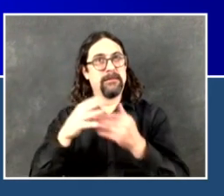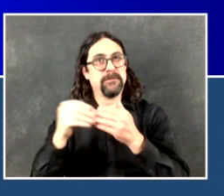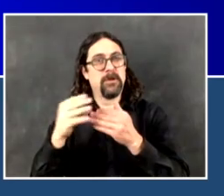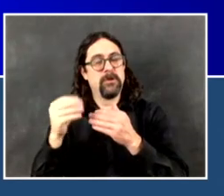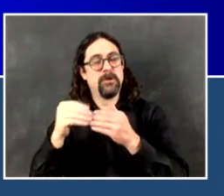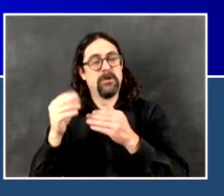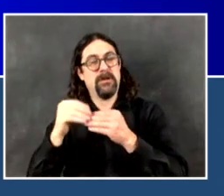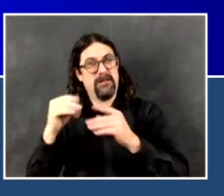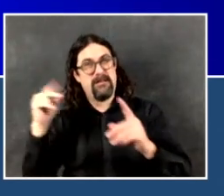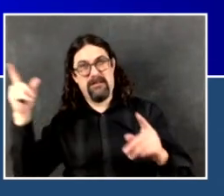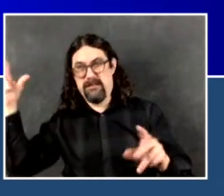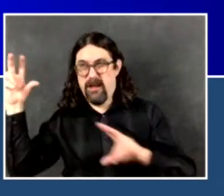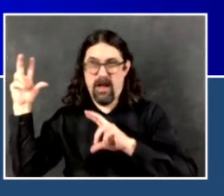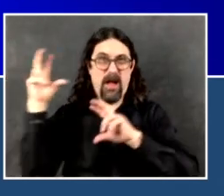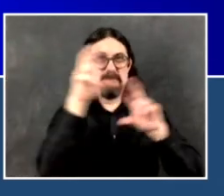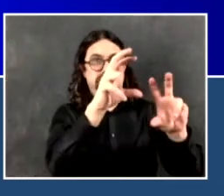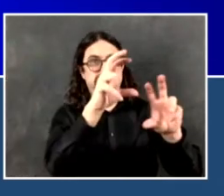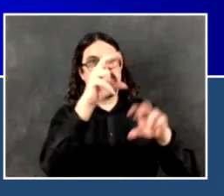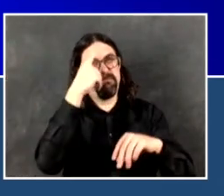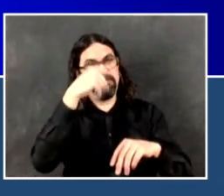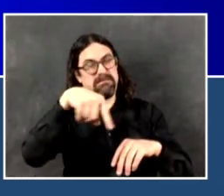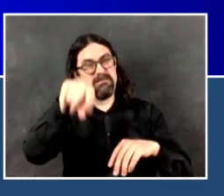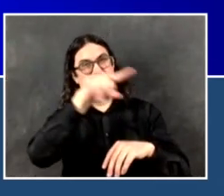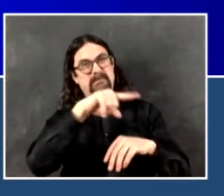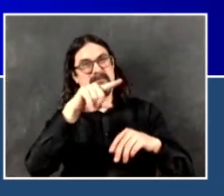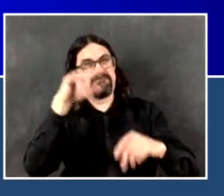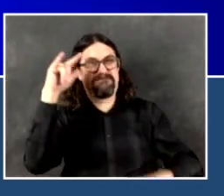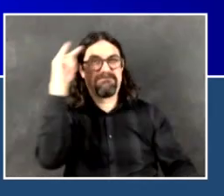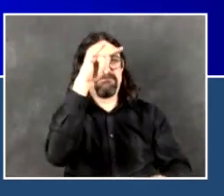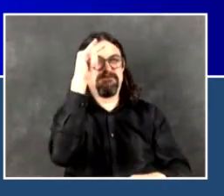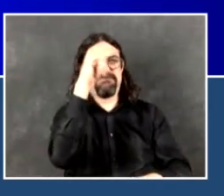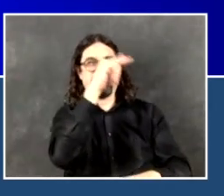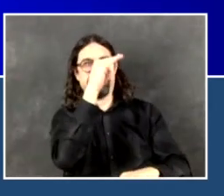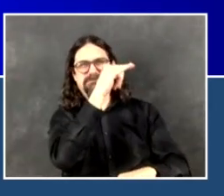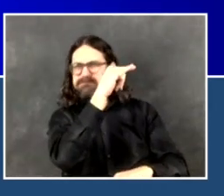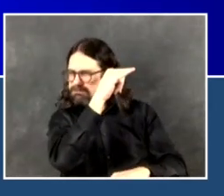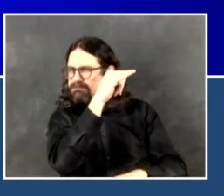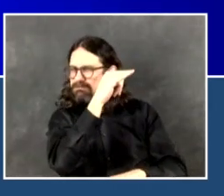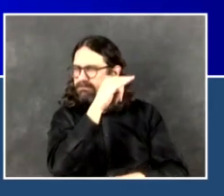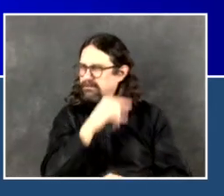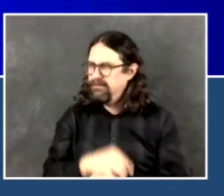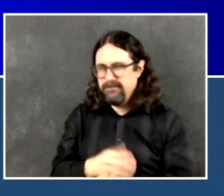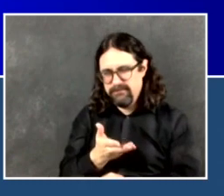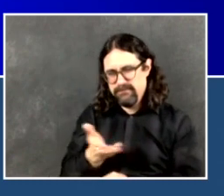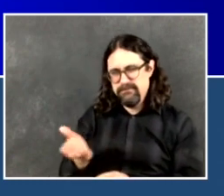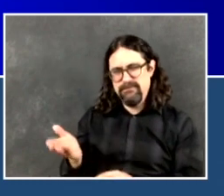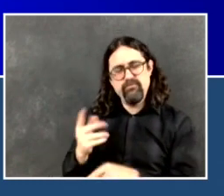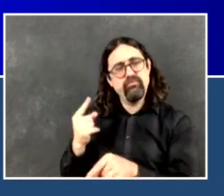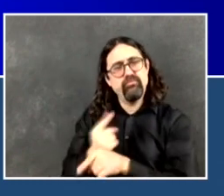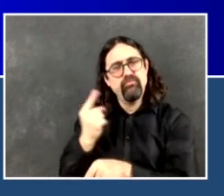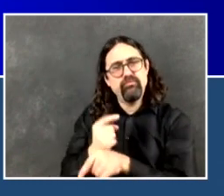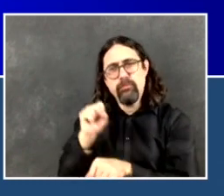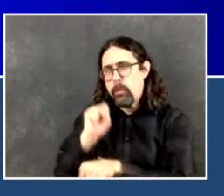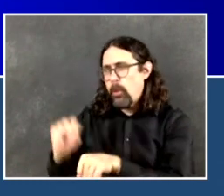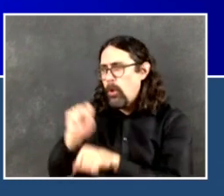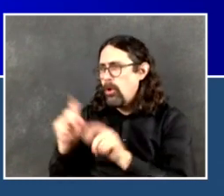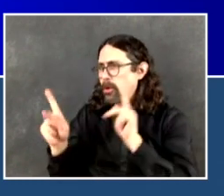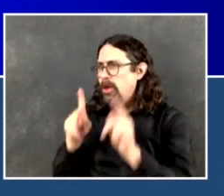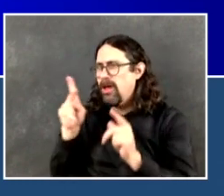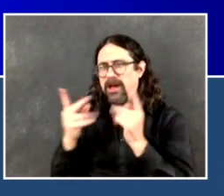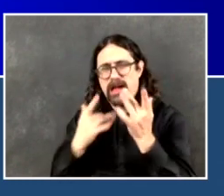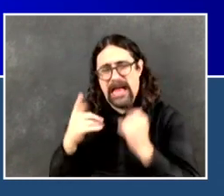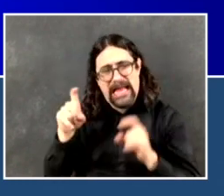So as we fight what's broken, as we fight these inequalities, we draw upon what we've done over these